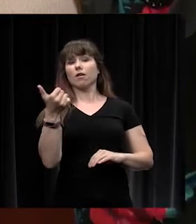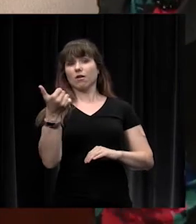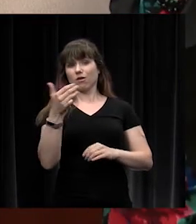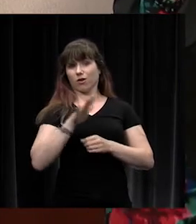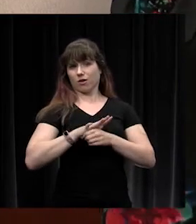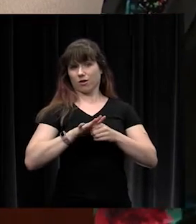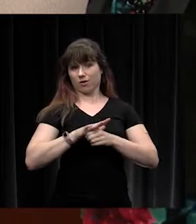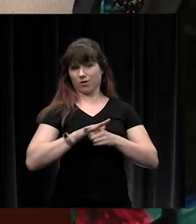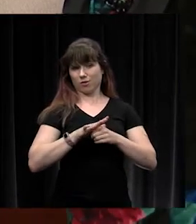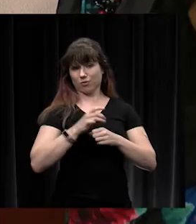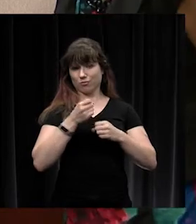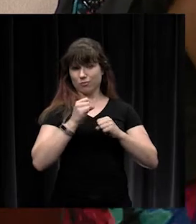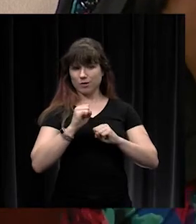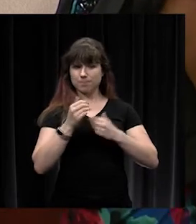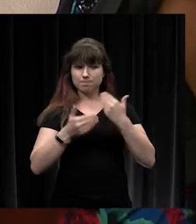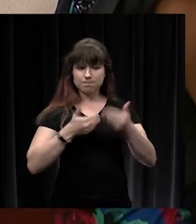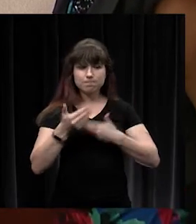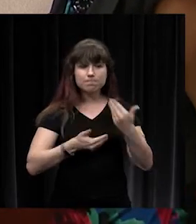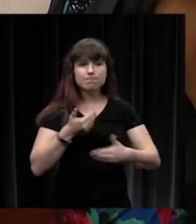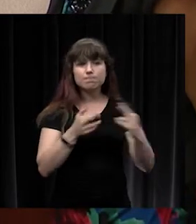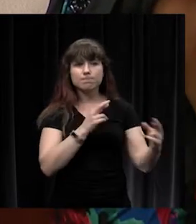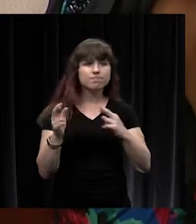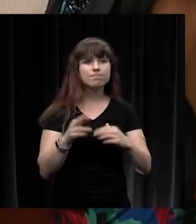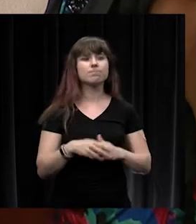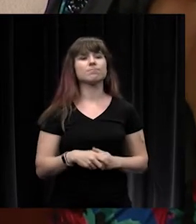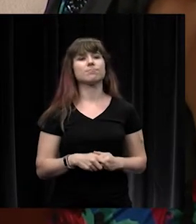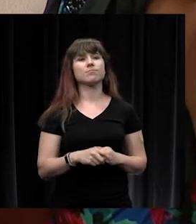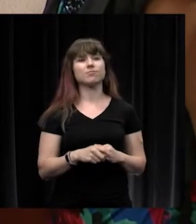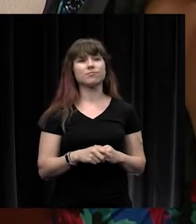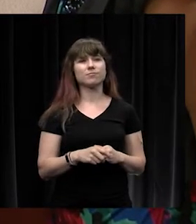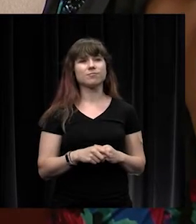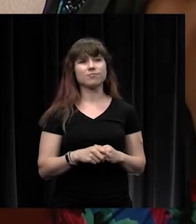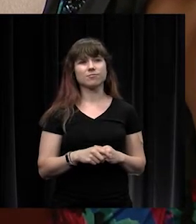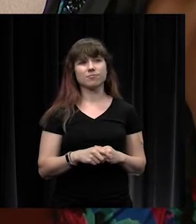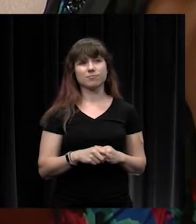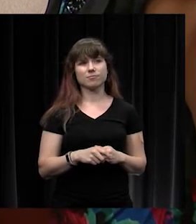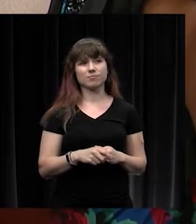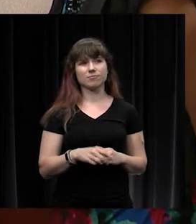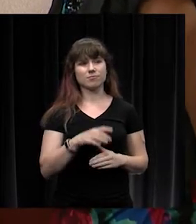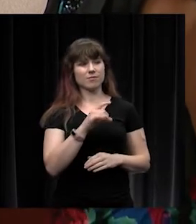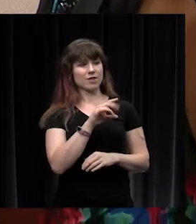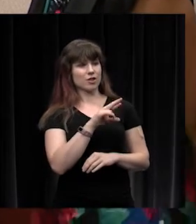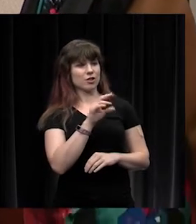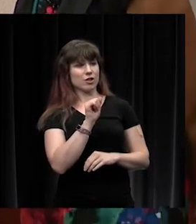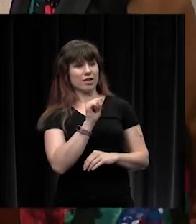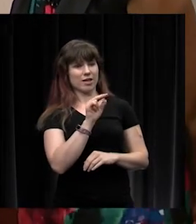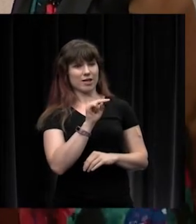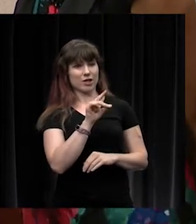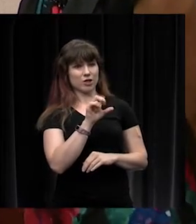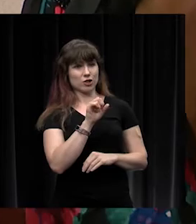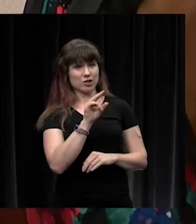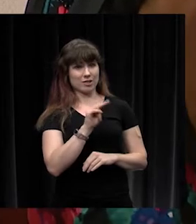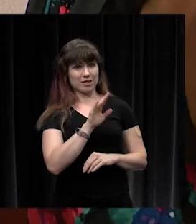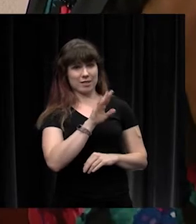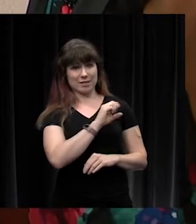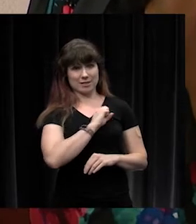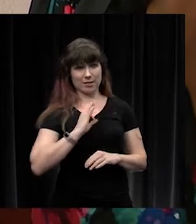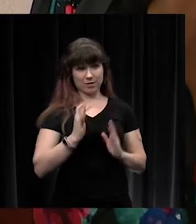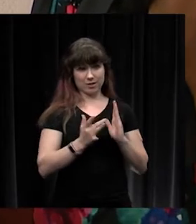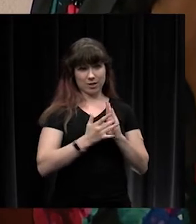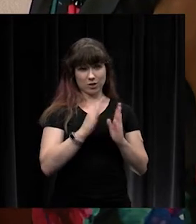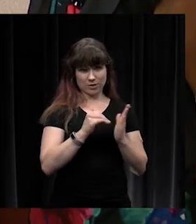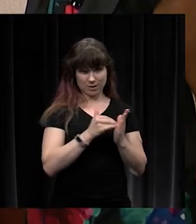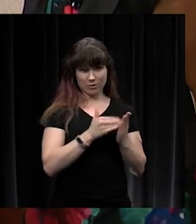on preparations for the 2016-17 school year. And Dr. Anderson and his staff at the Technology Center provided